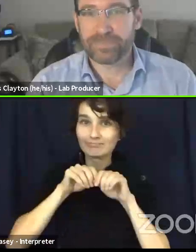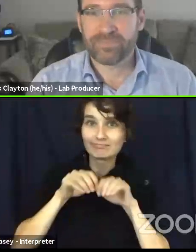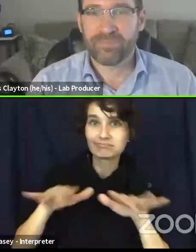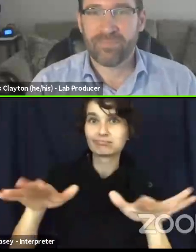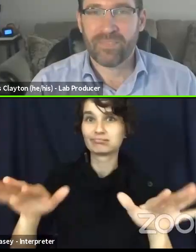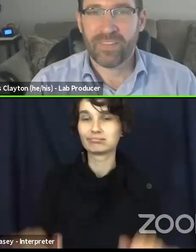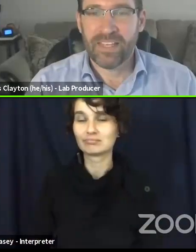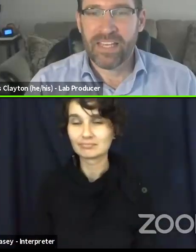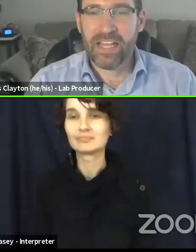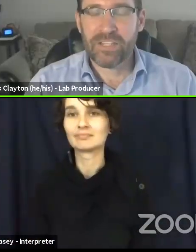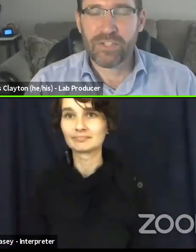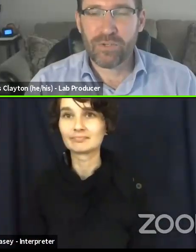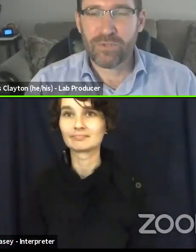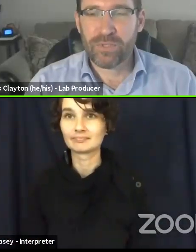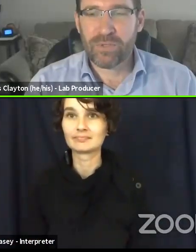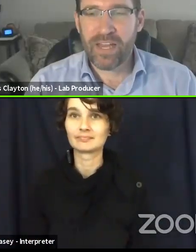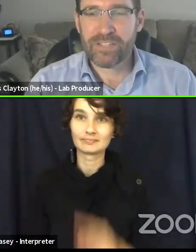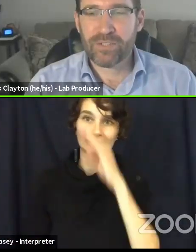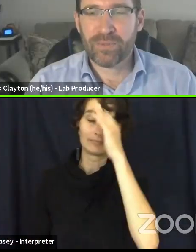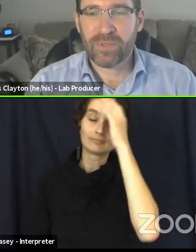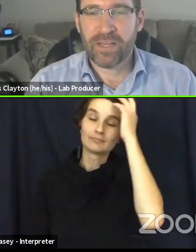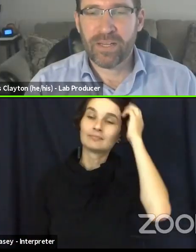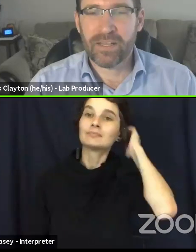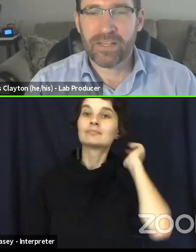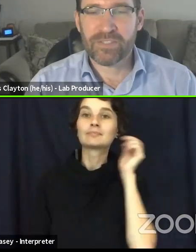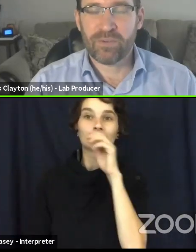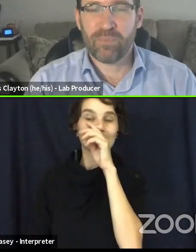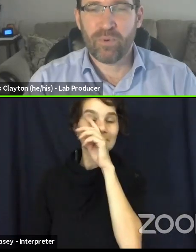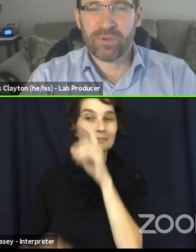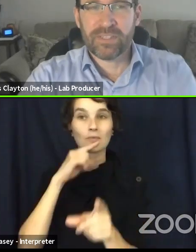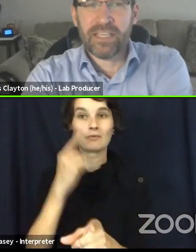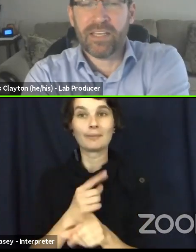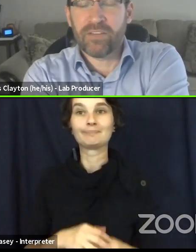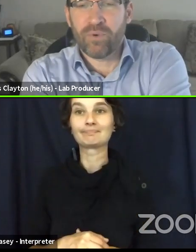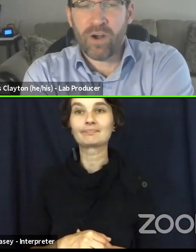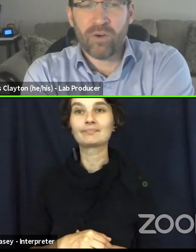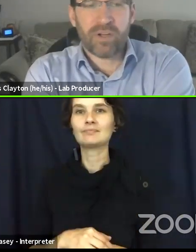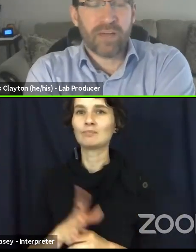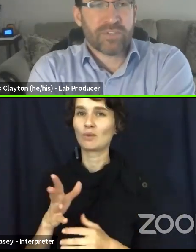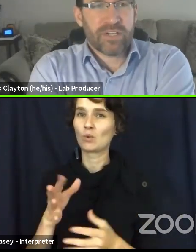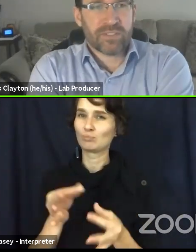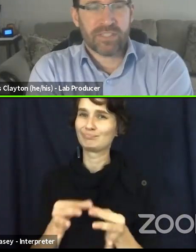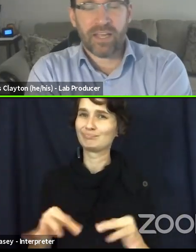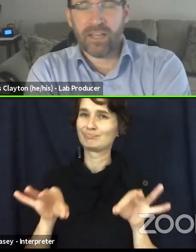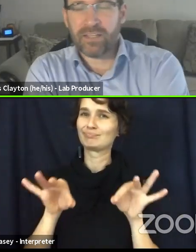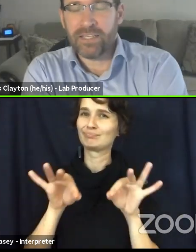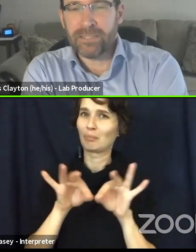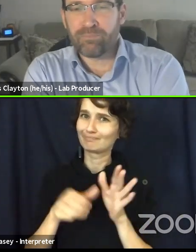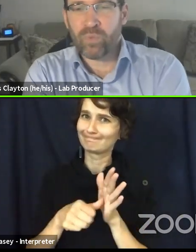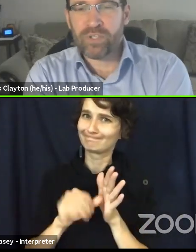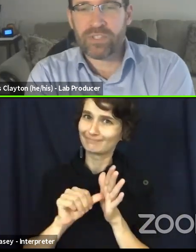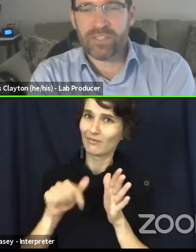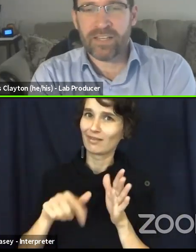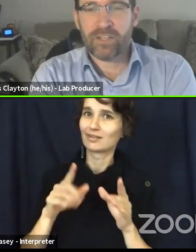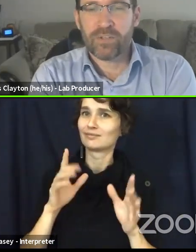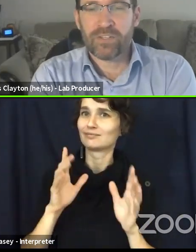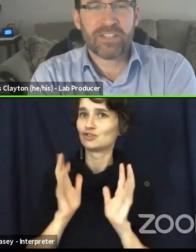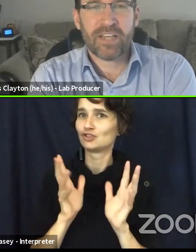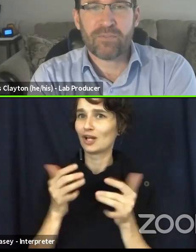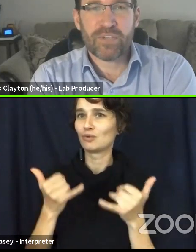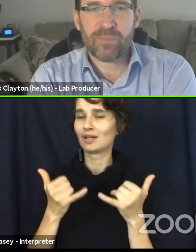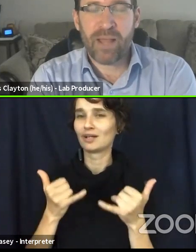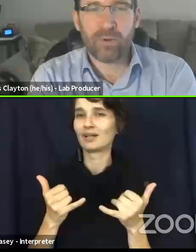Right. So you got to a sort of important key for our whole conversation today, which is that